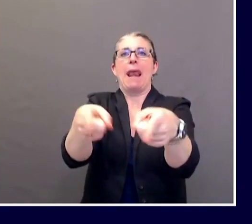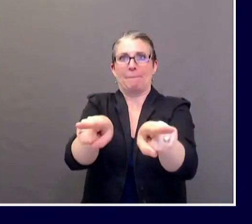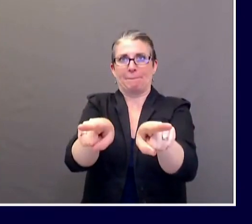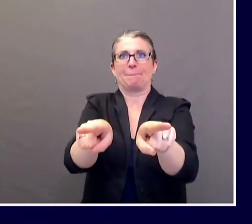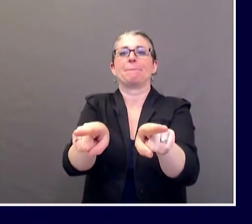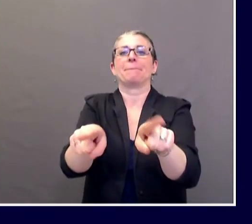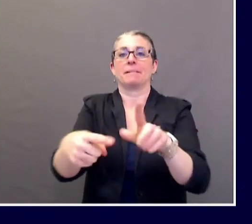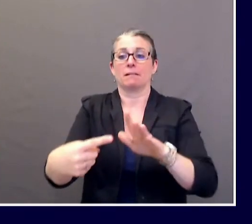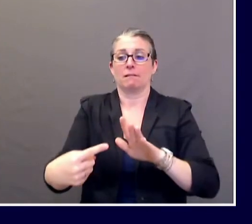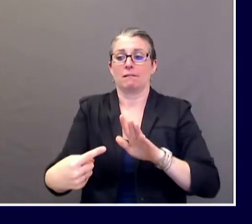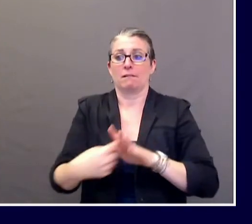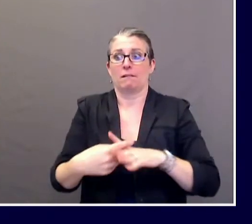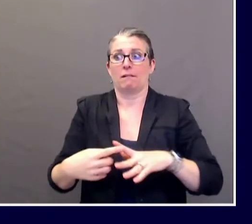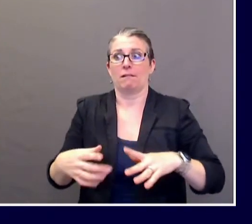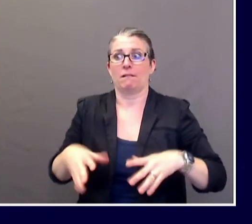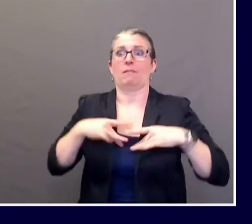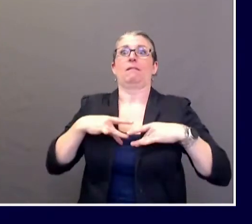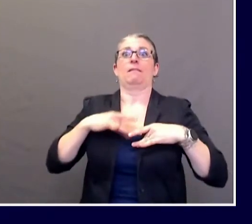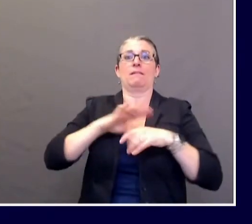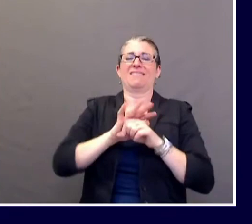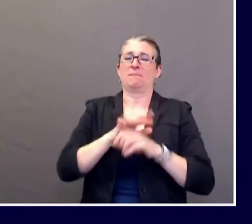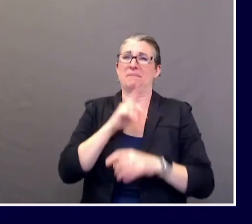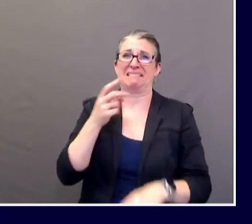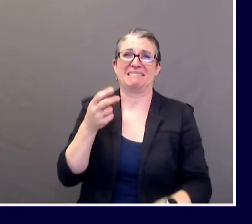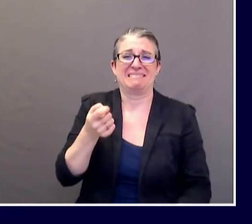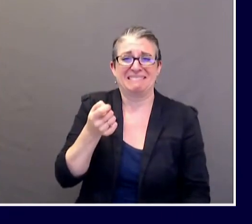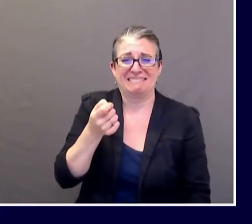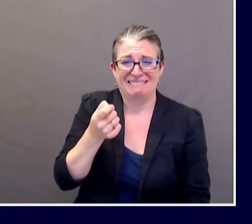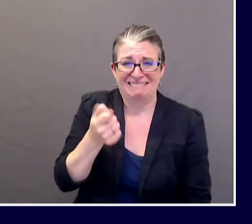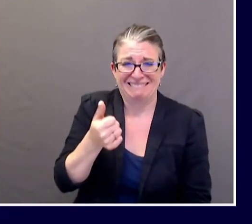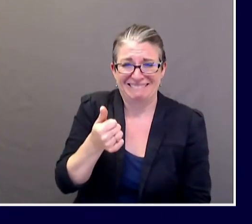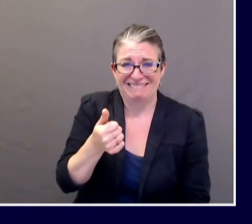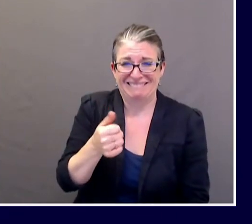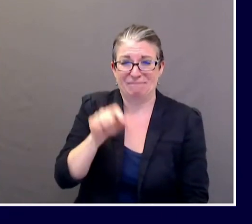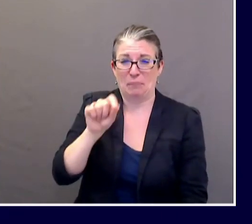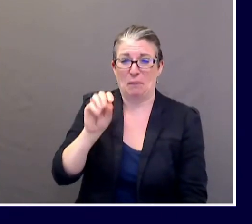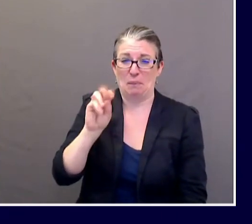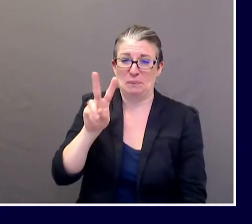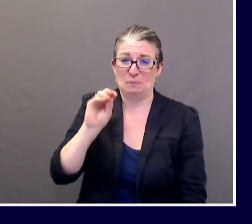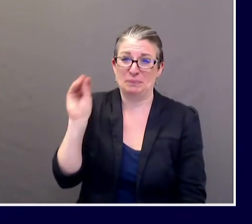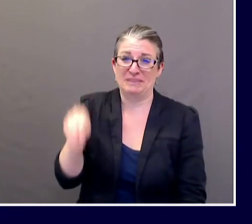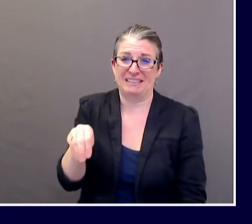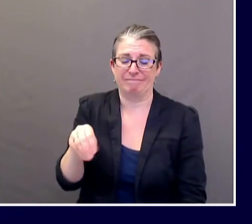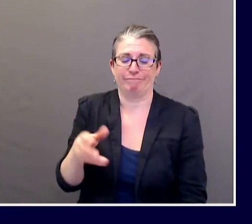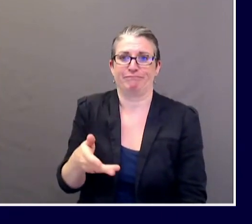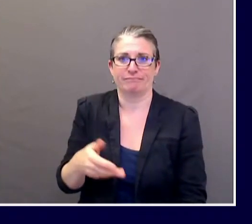Perfect, thanks. Mm-hmm. Over to Chris Costa next.